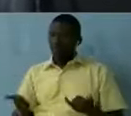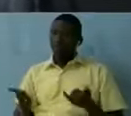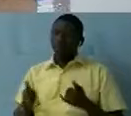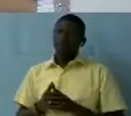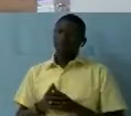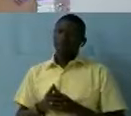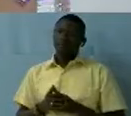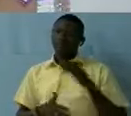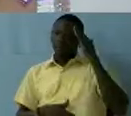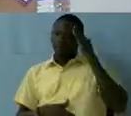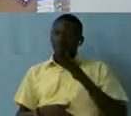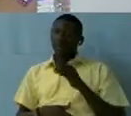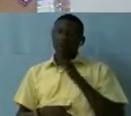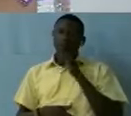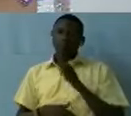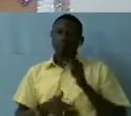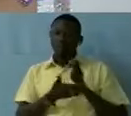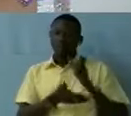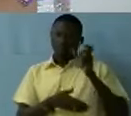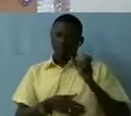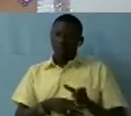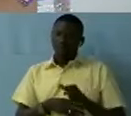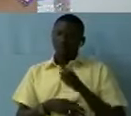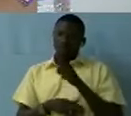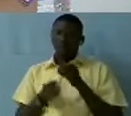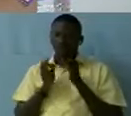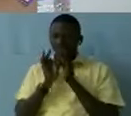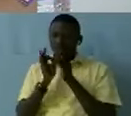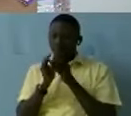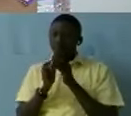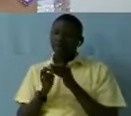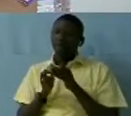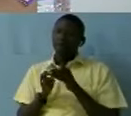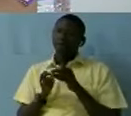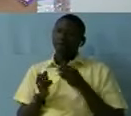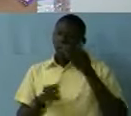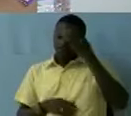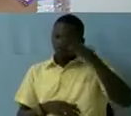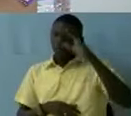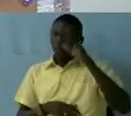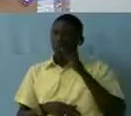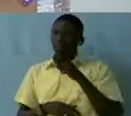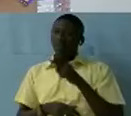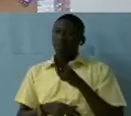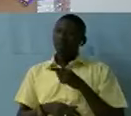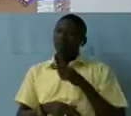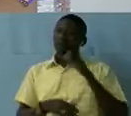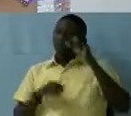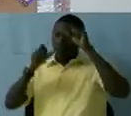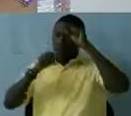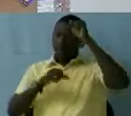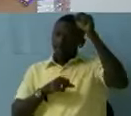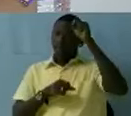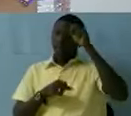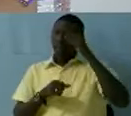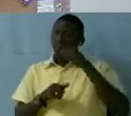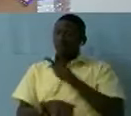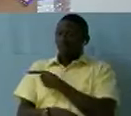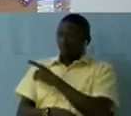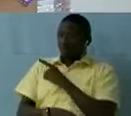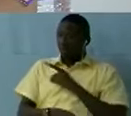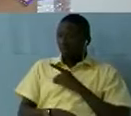you, Mr. Witness. So you're telling this commission that the treatment, the alternative program treatment for the HIV/AIDS, of the then